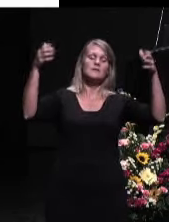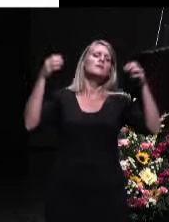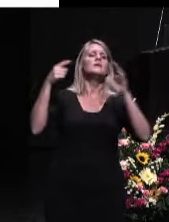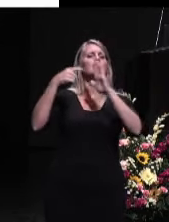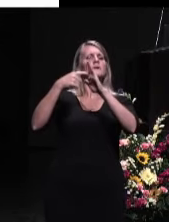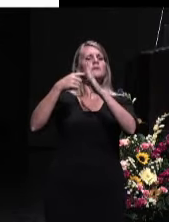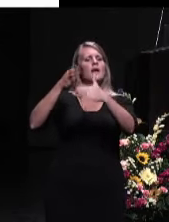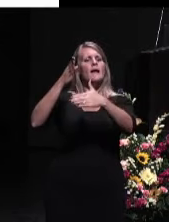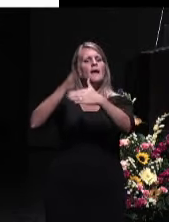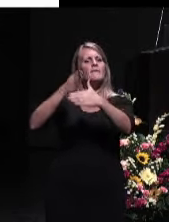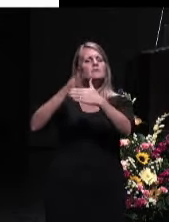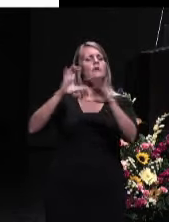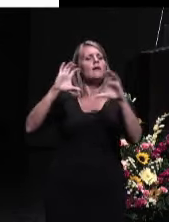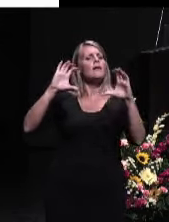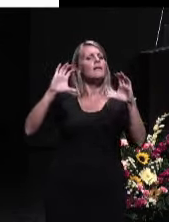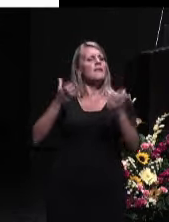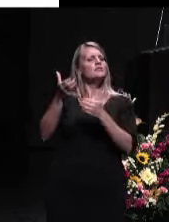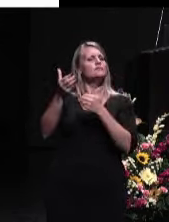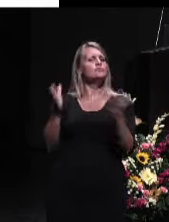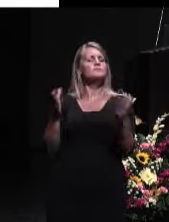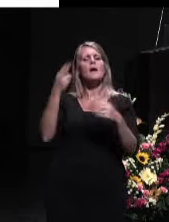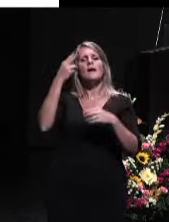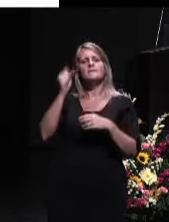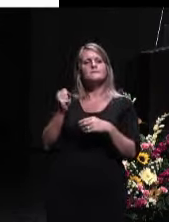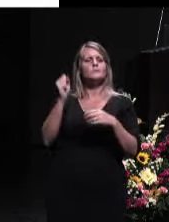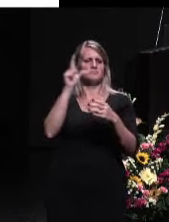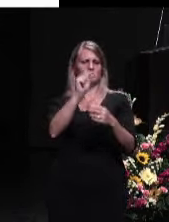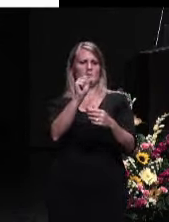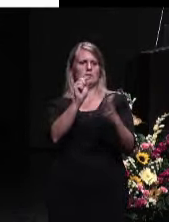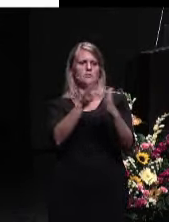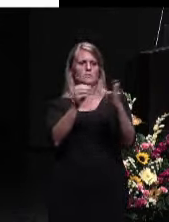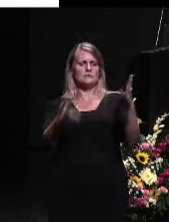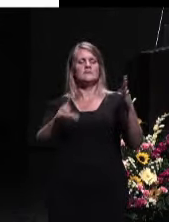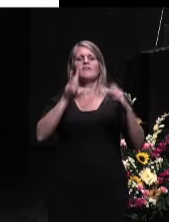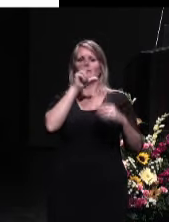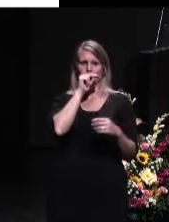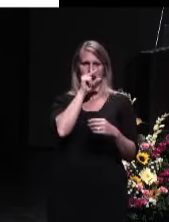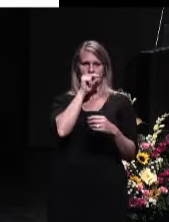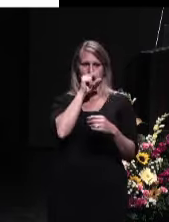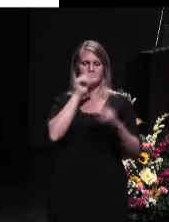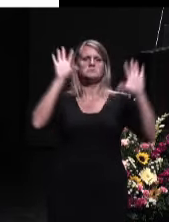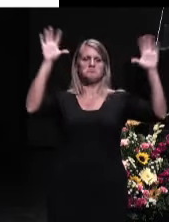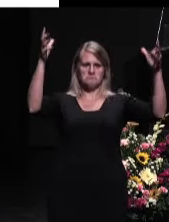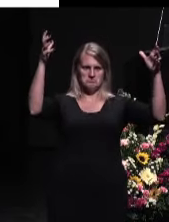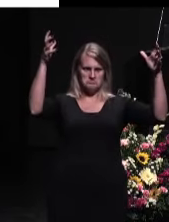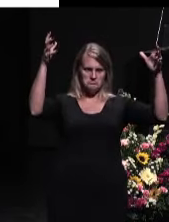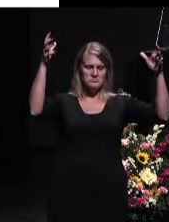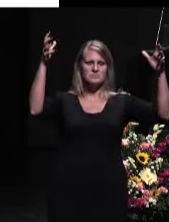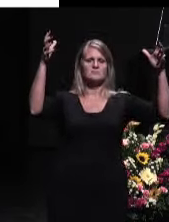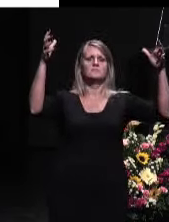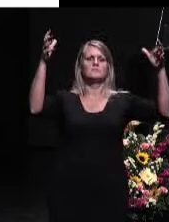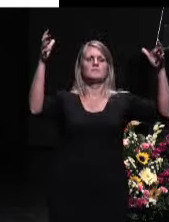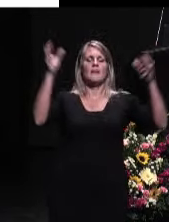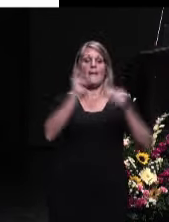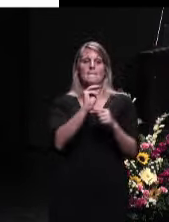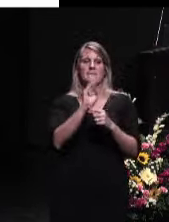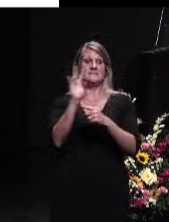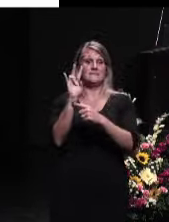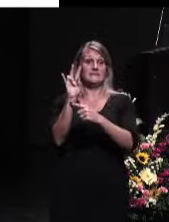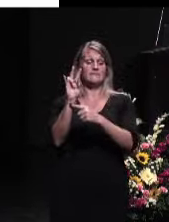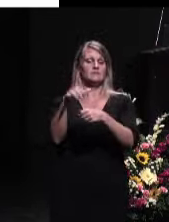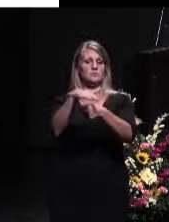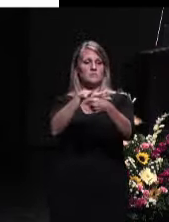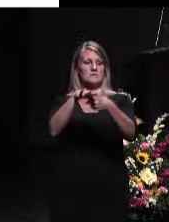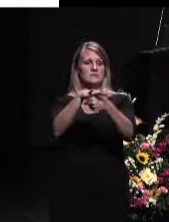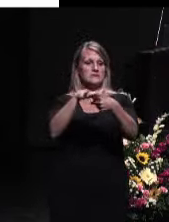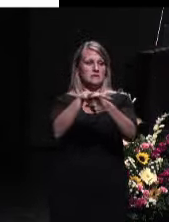an average classroom, high school classroom, of 20 students starting as freshmen. In the M7 region is what this is defined as, so this